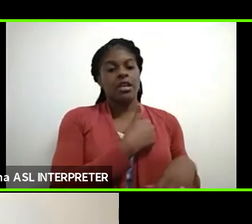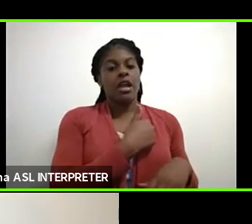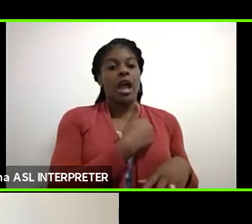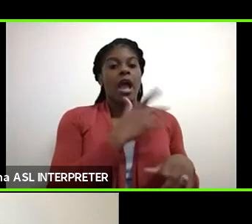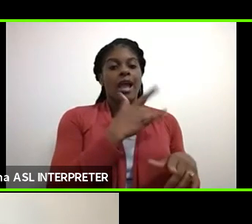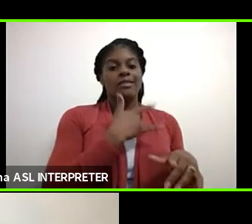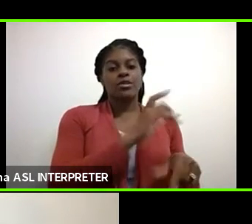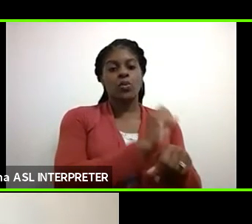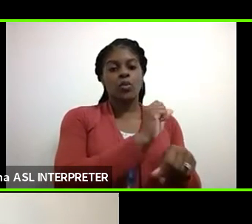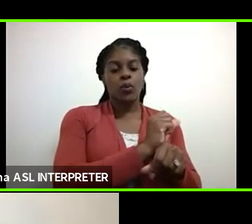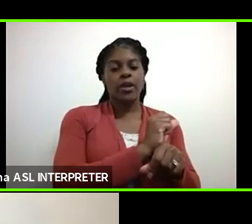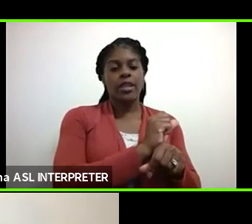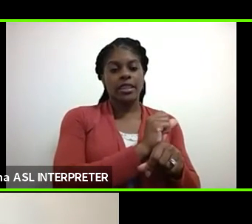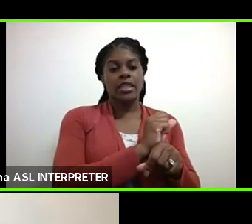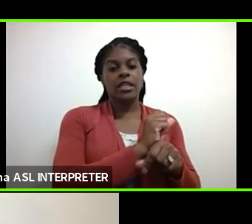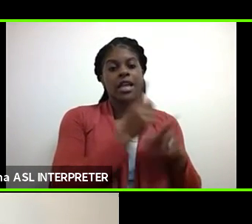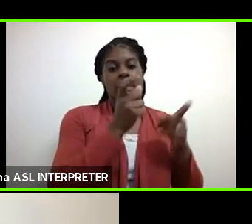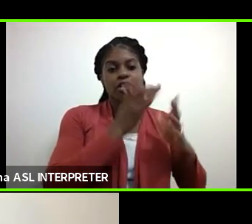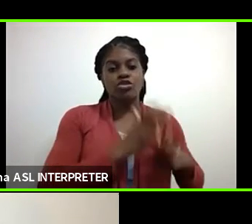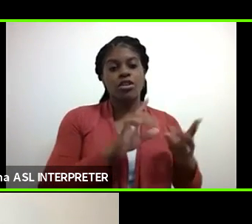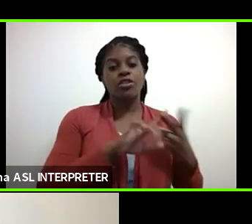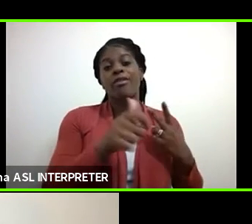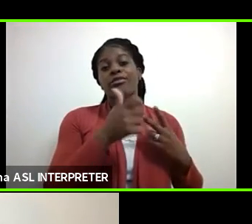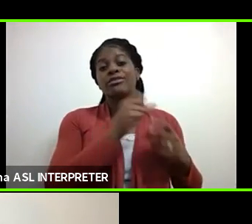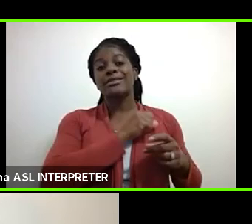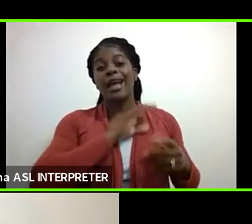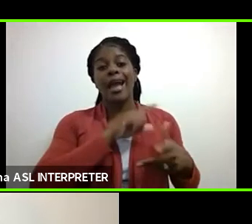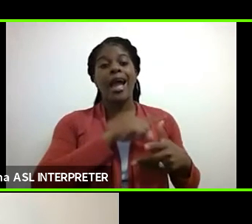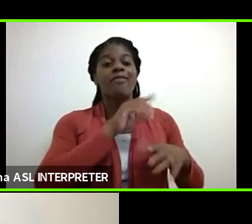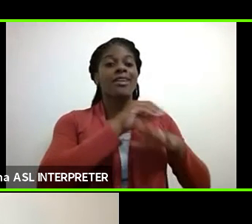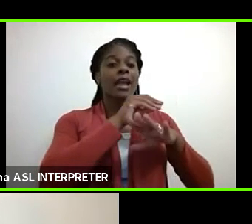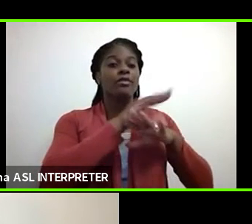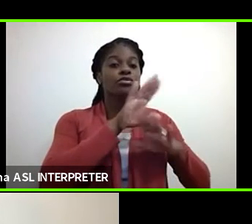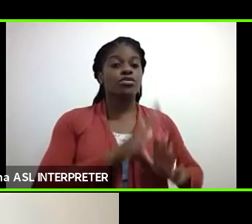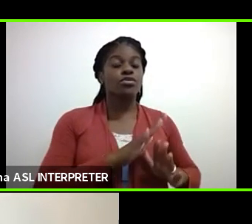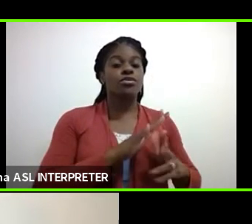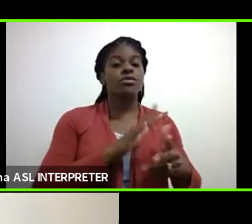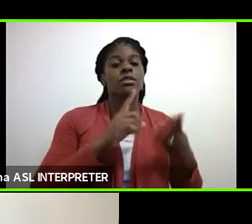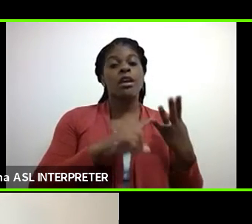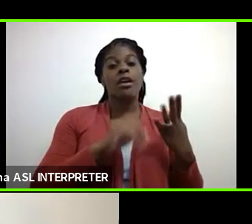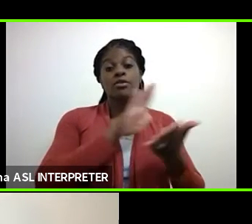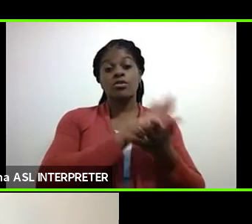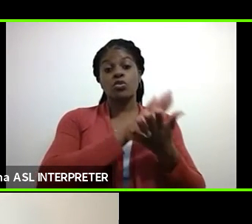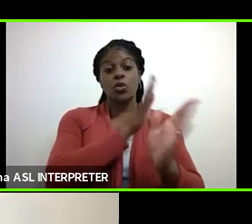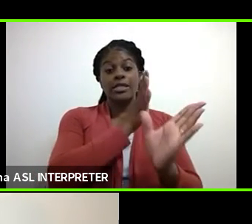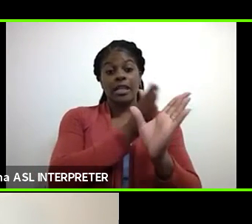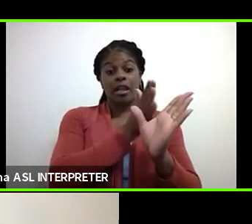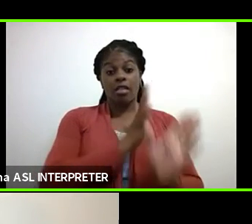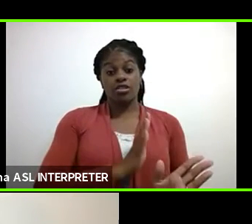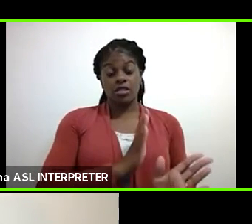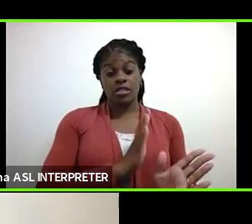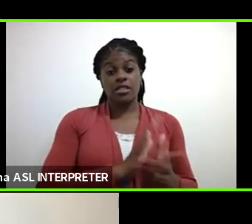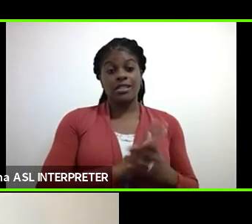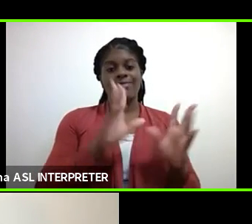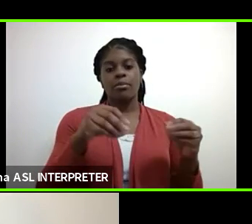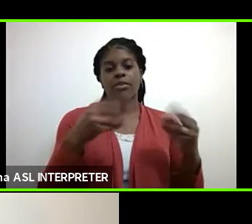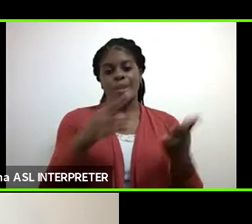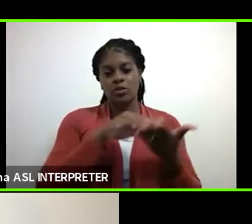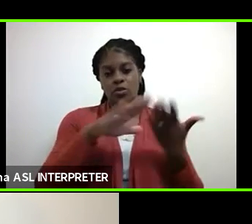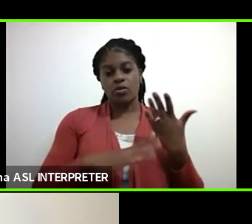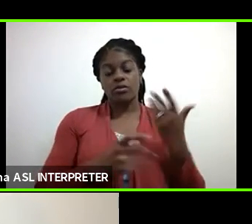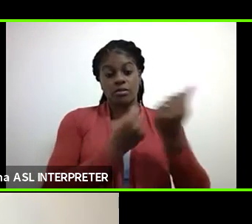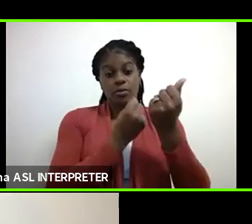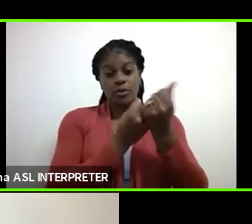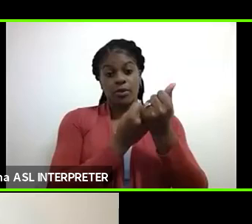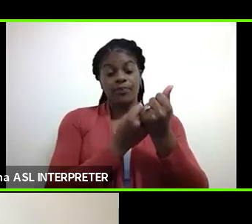administrators, other staff members, counselors, and sometimes a school psychologist to provide students with support. Generally,